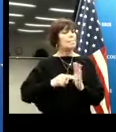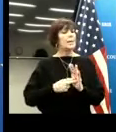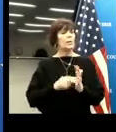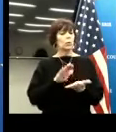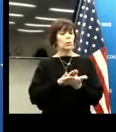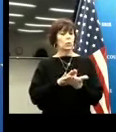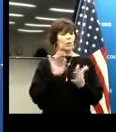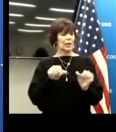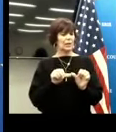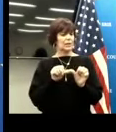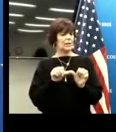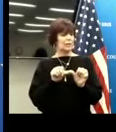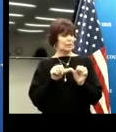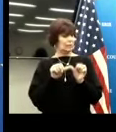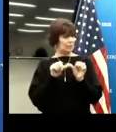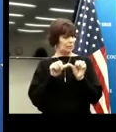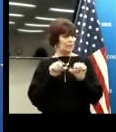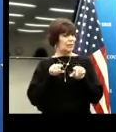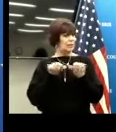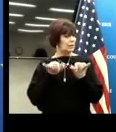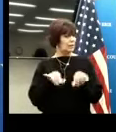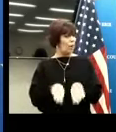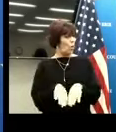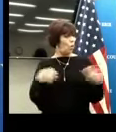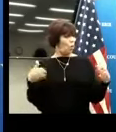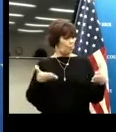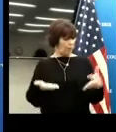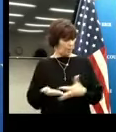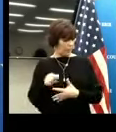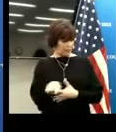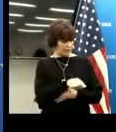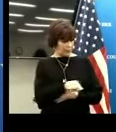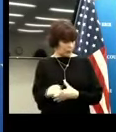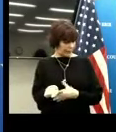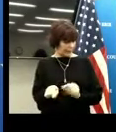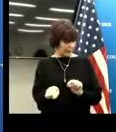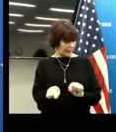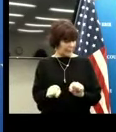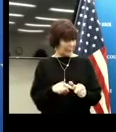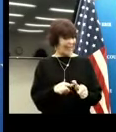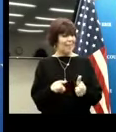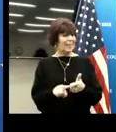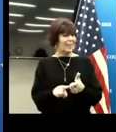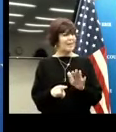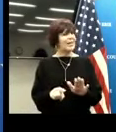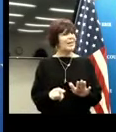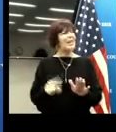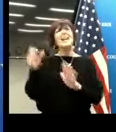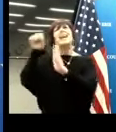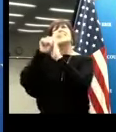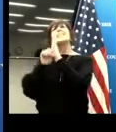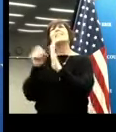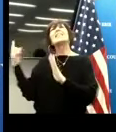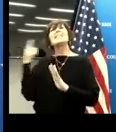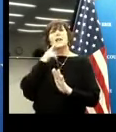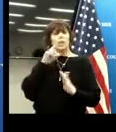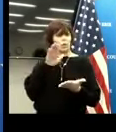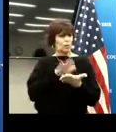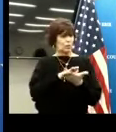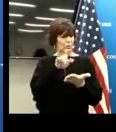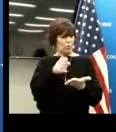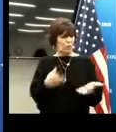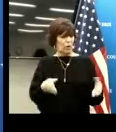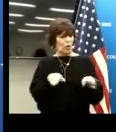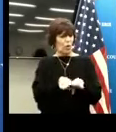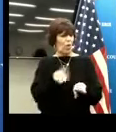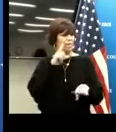remain open through the rest of this week. And then the way the state says it is that schools have to close for